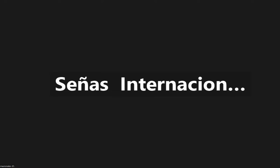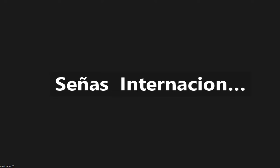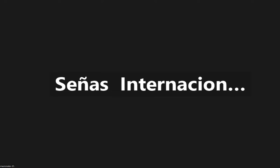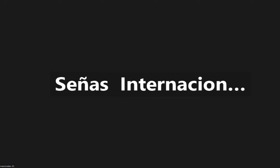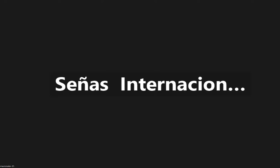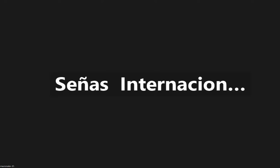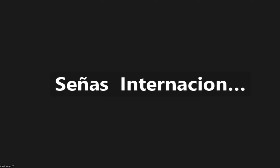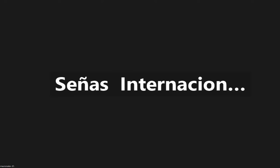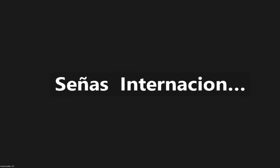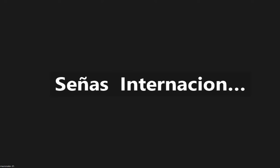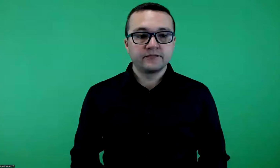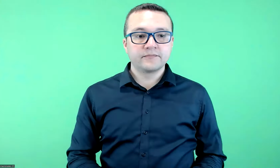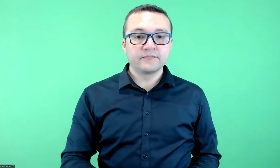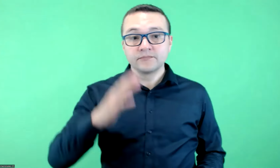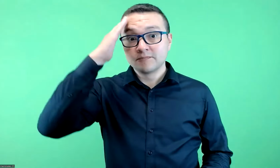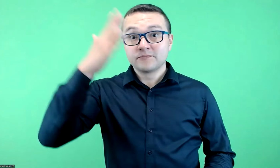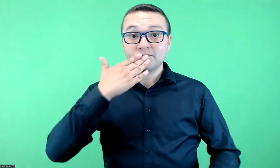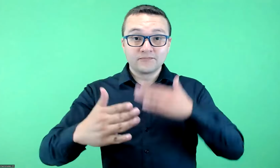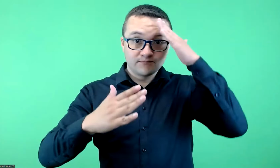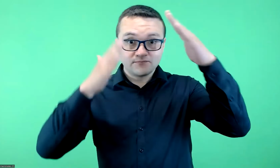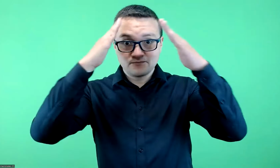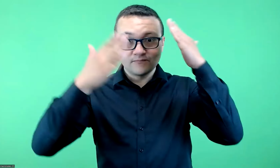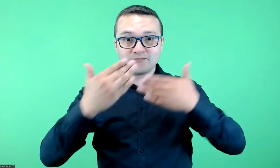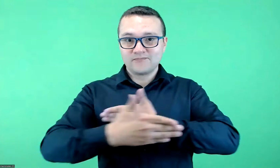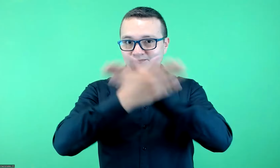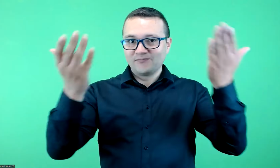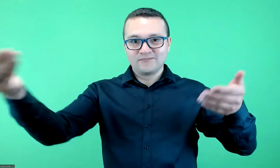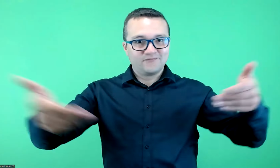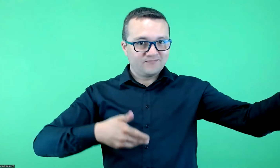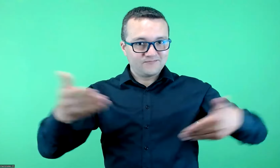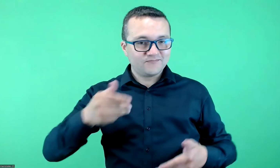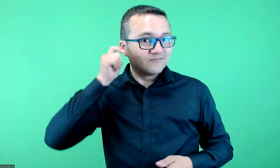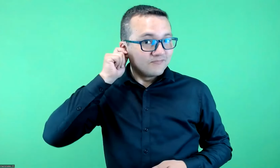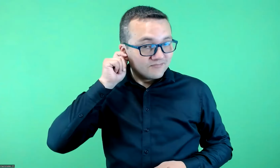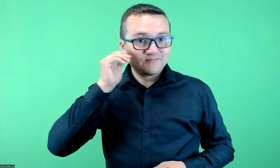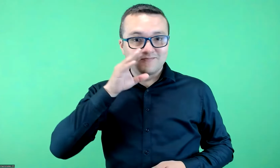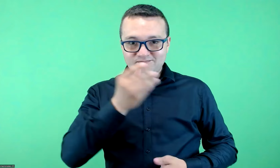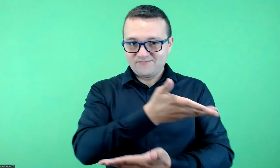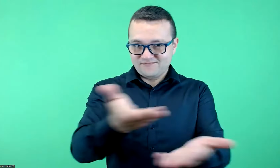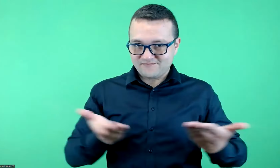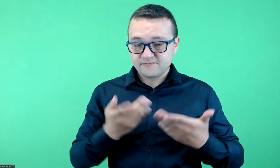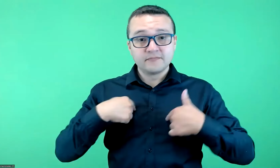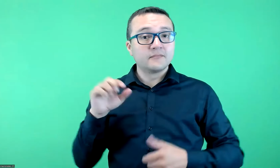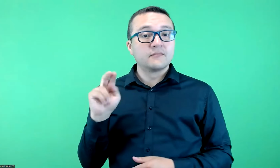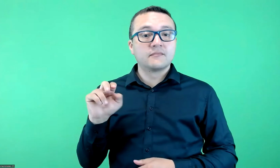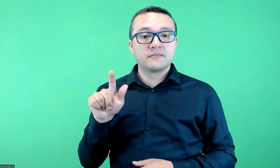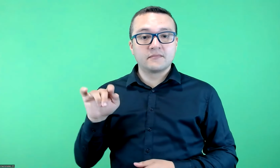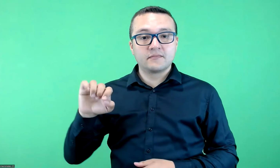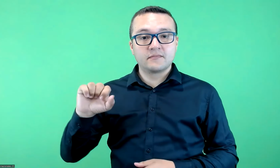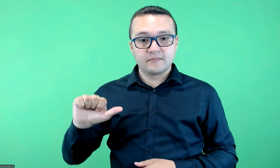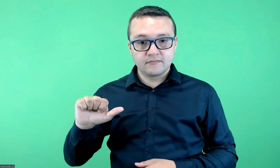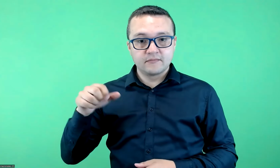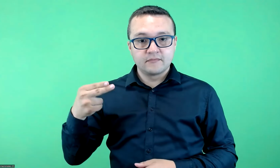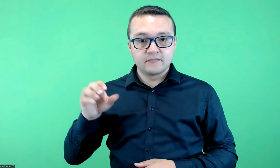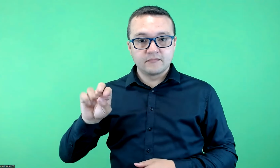Colegas, muy buenos días. Bienvenidos y bienvenidas a la sesión de hoy. Mi nombre es Natalia Houghton. Yo soy Colleagues, especialista good morning. Welcome to today's session.